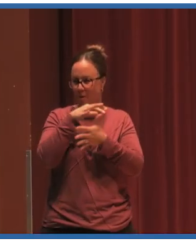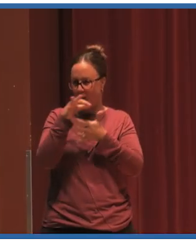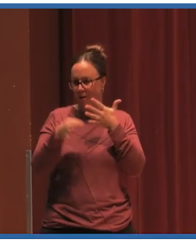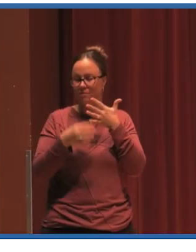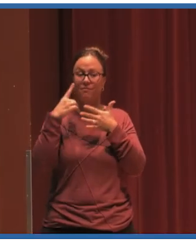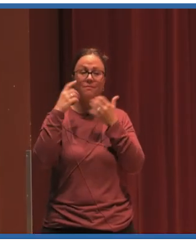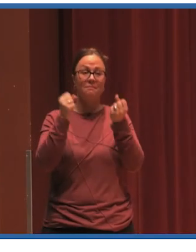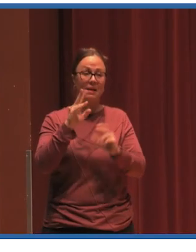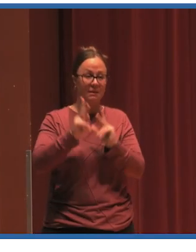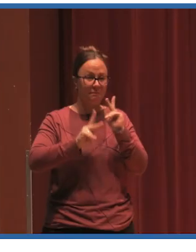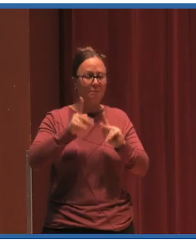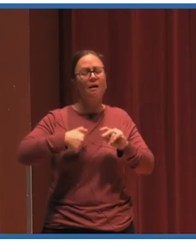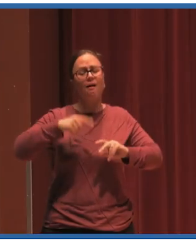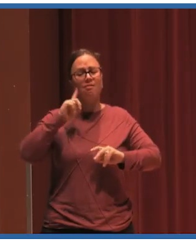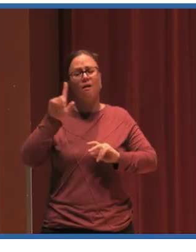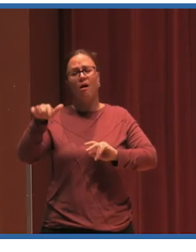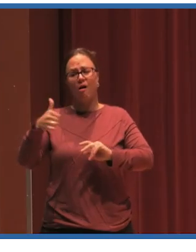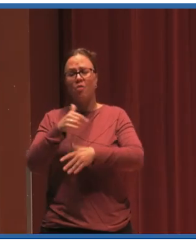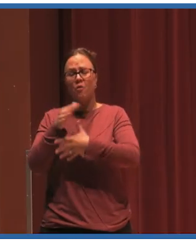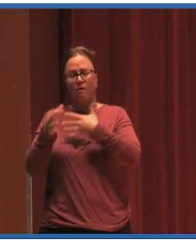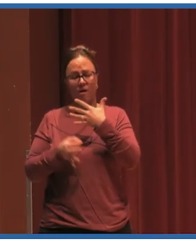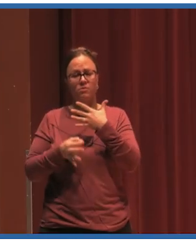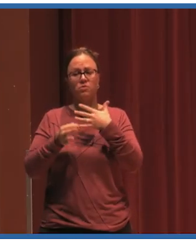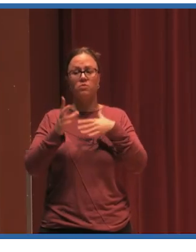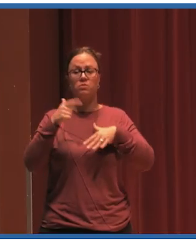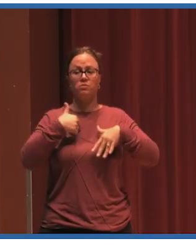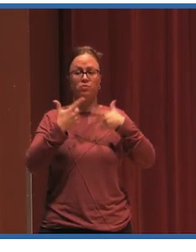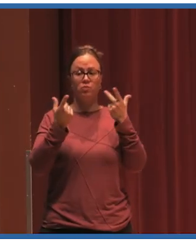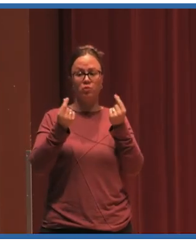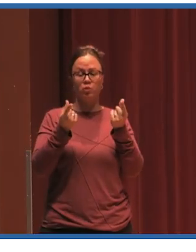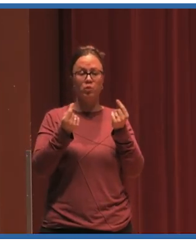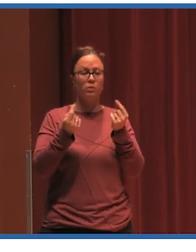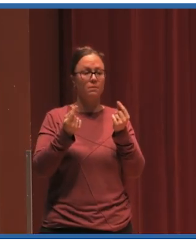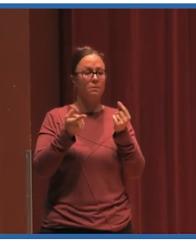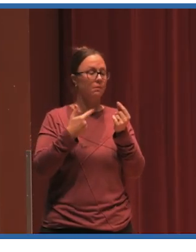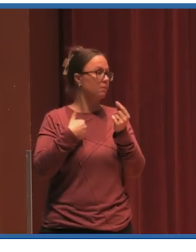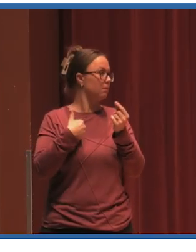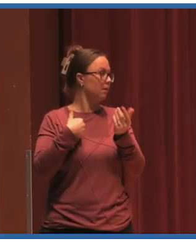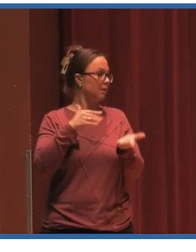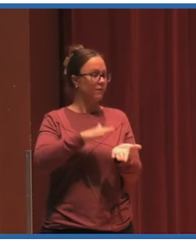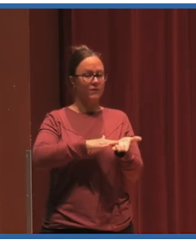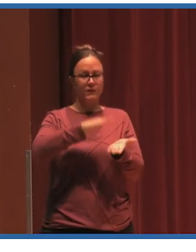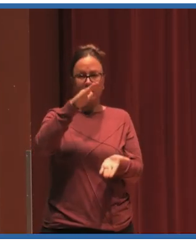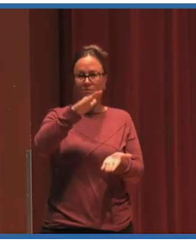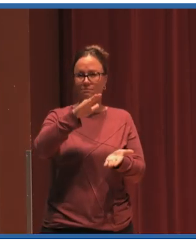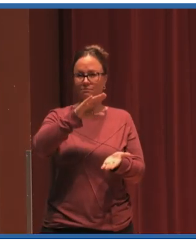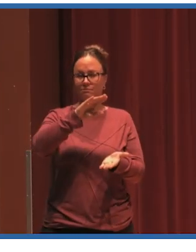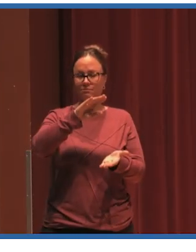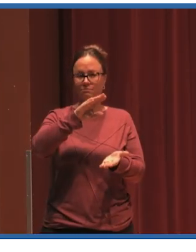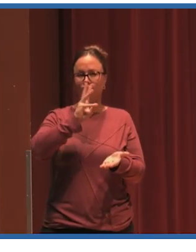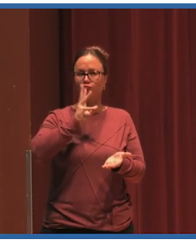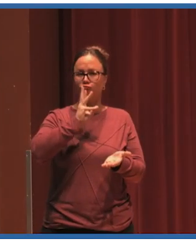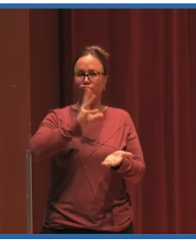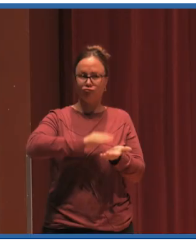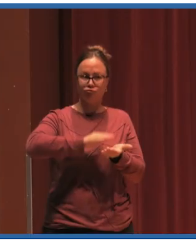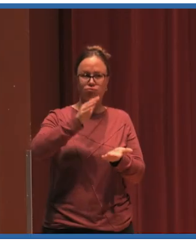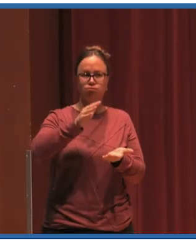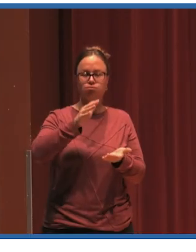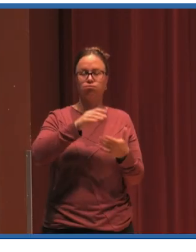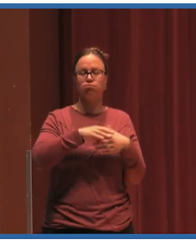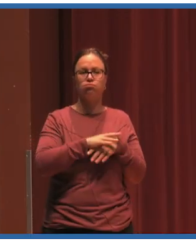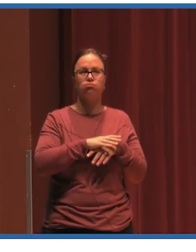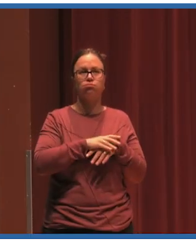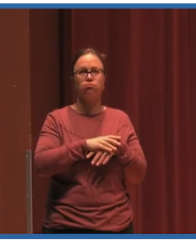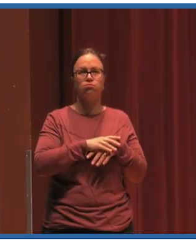people. I do think there are other ways of doing it. So, what I do is I just refill jugs at the local Hy-Vee and,